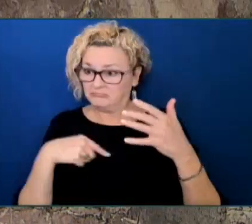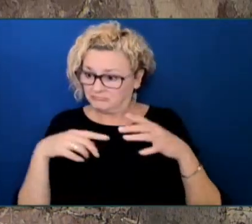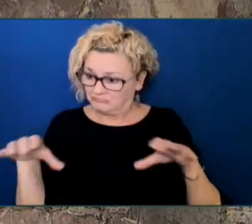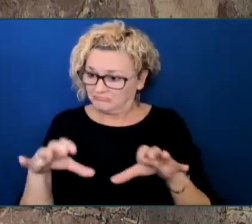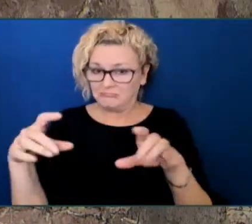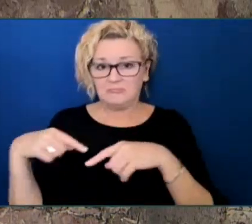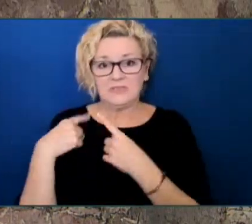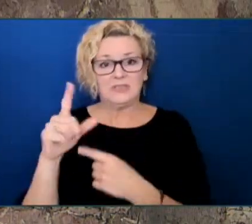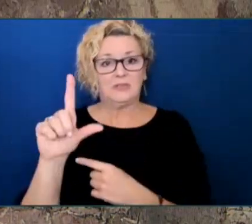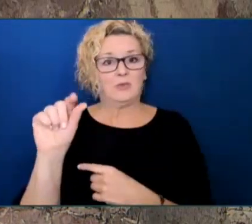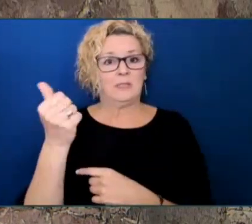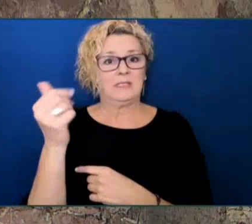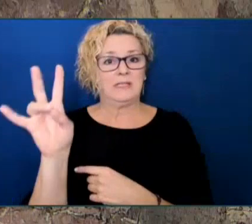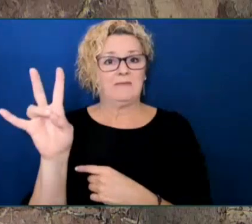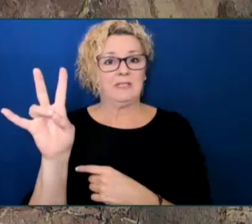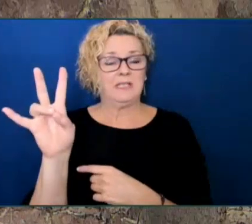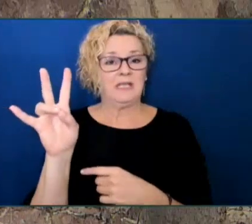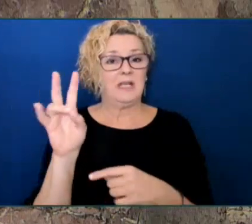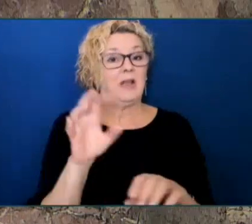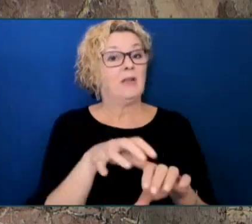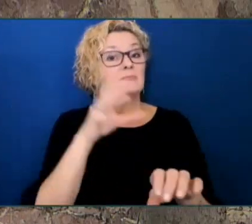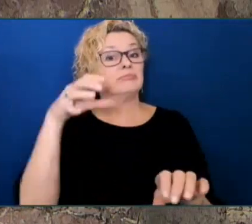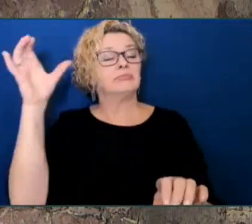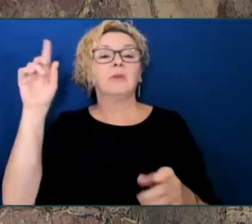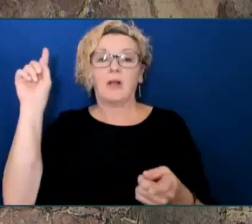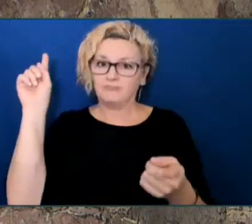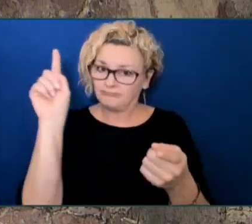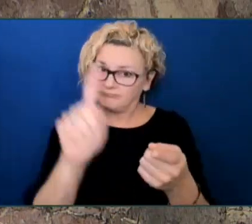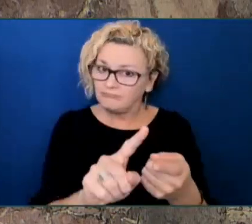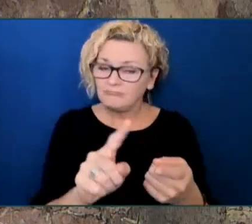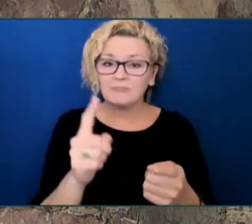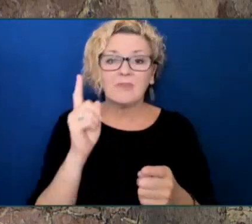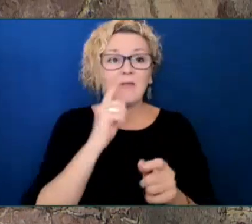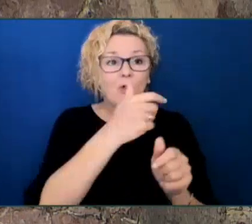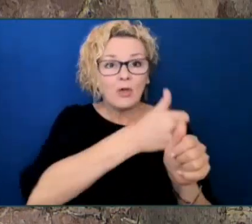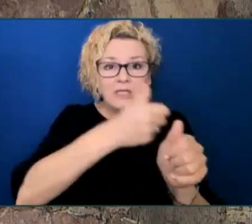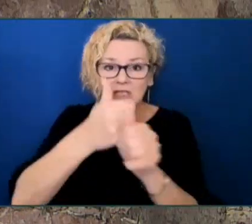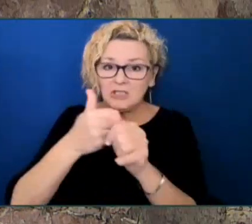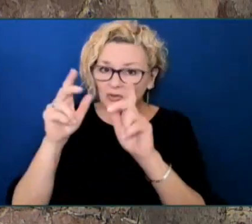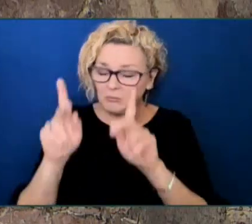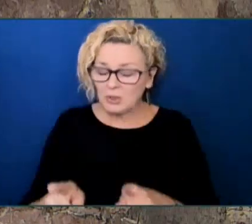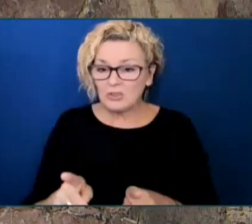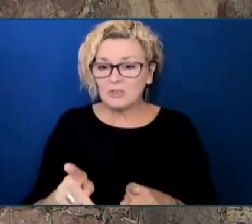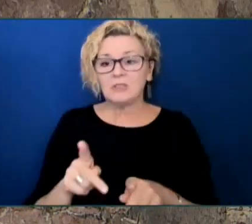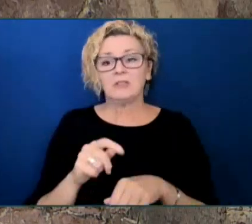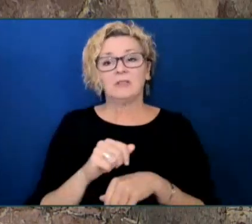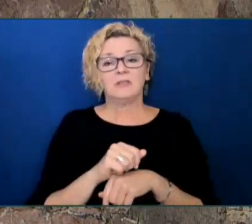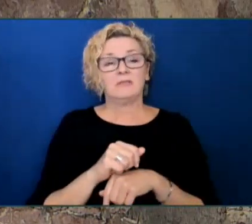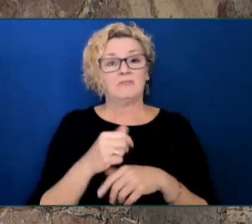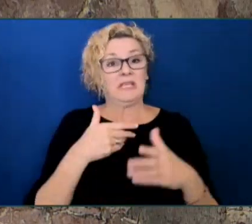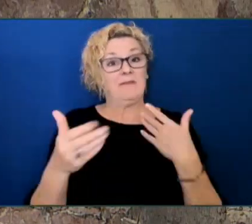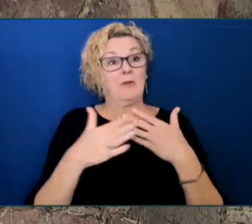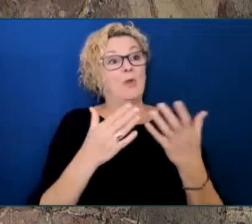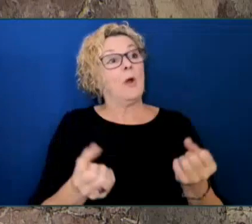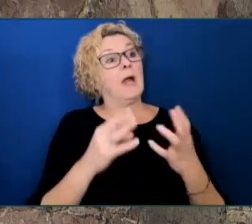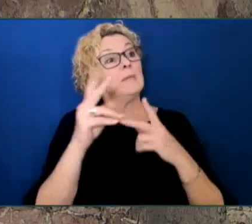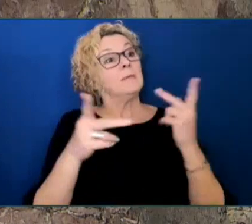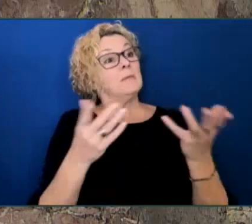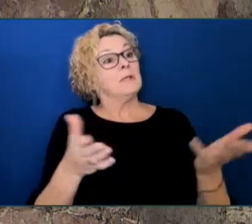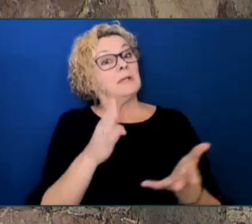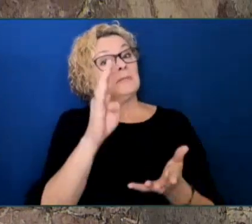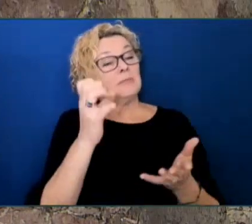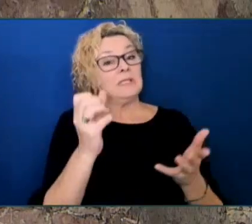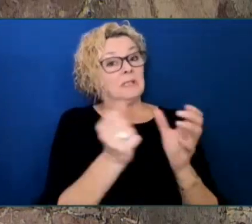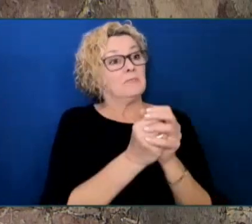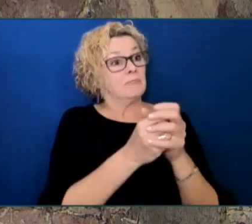reduced emissions not only on a per capita basis while our population has expanded greatly, it has reduced